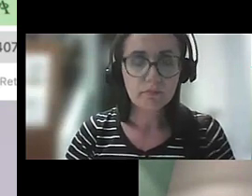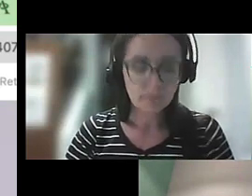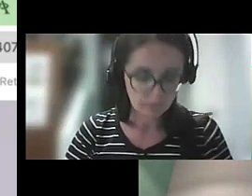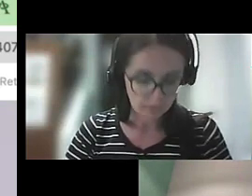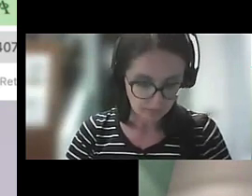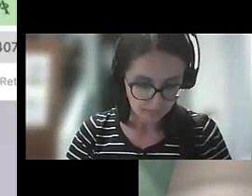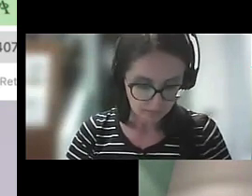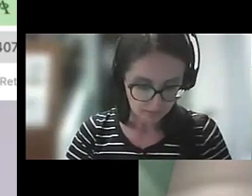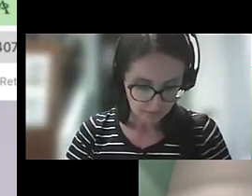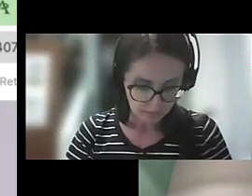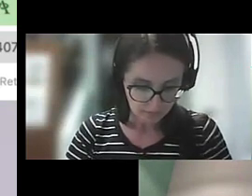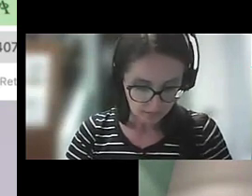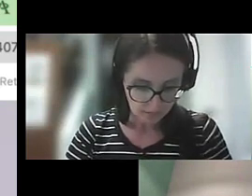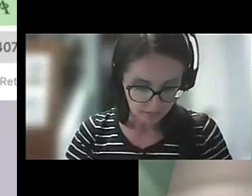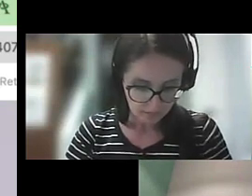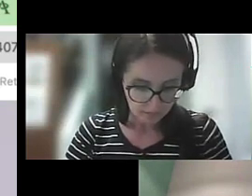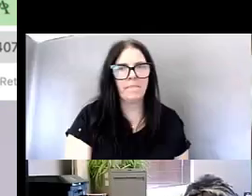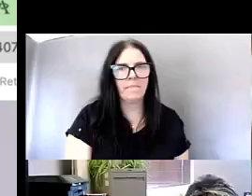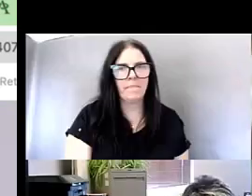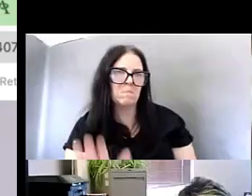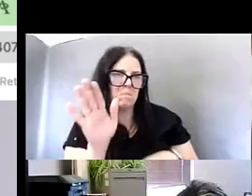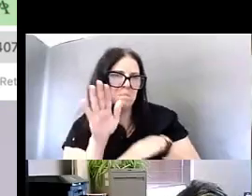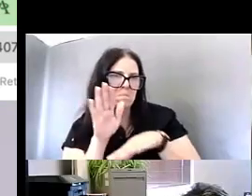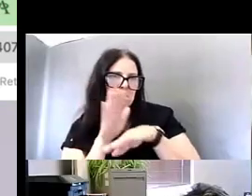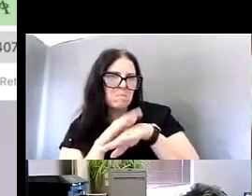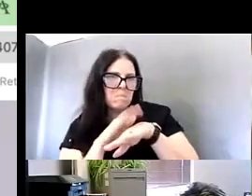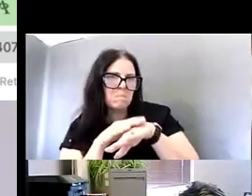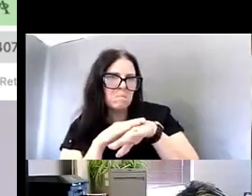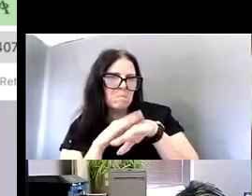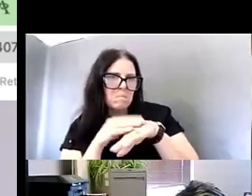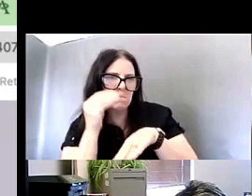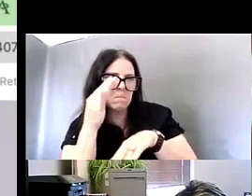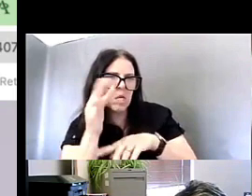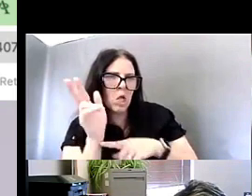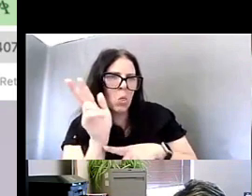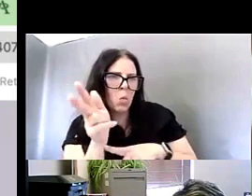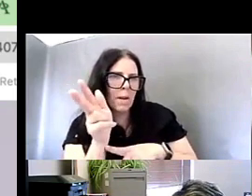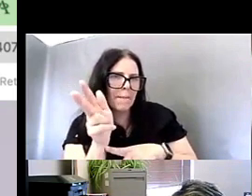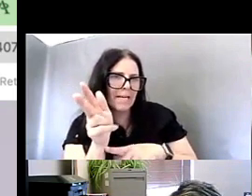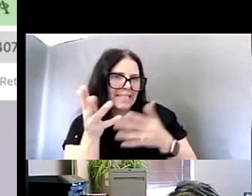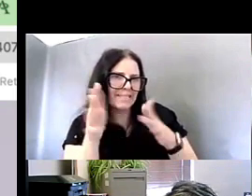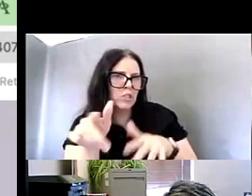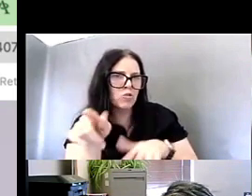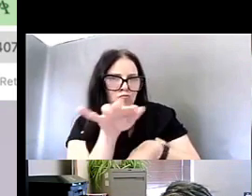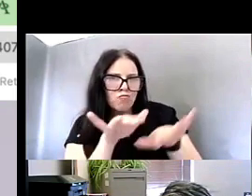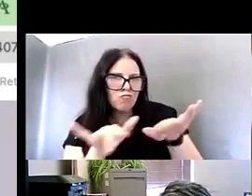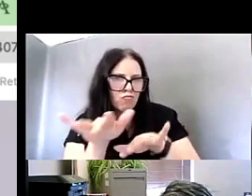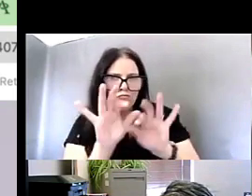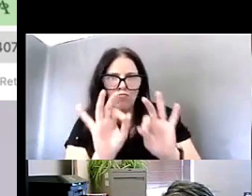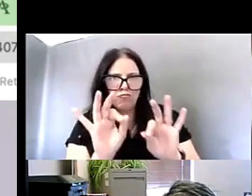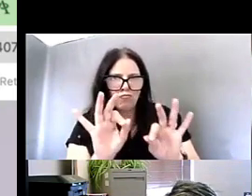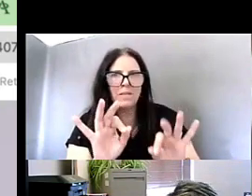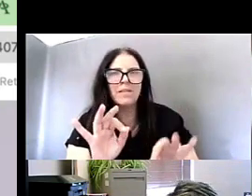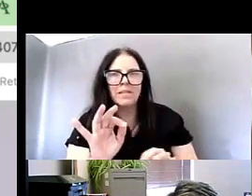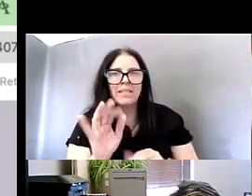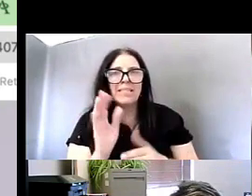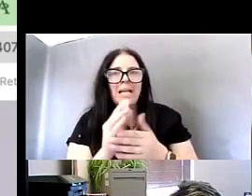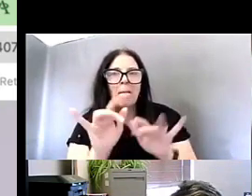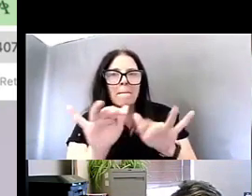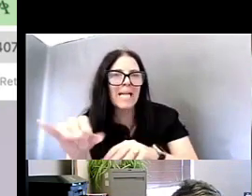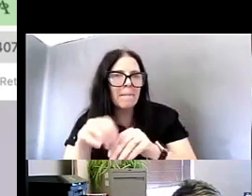Okay, we have around 3 more minutes before we come back. There's lots of great feedback and ideas coming in the